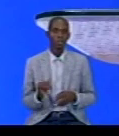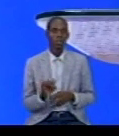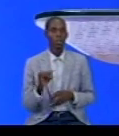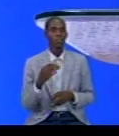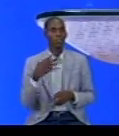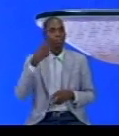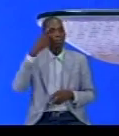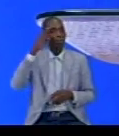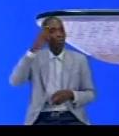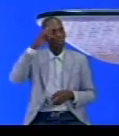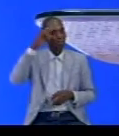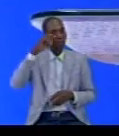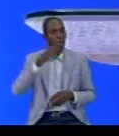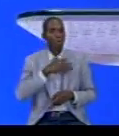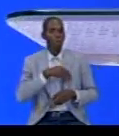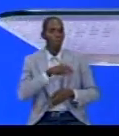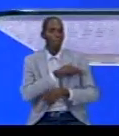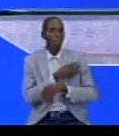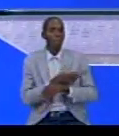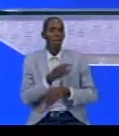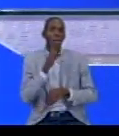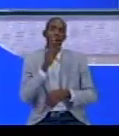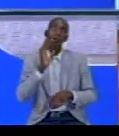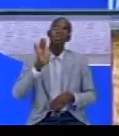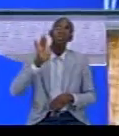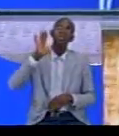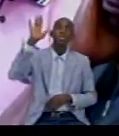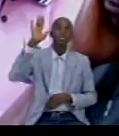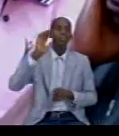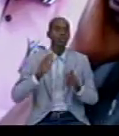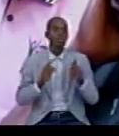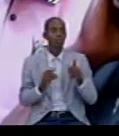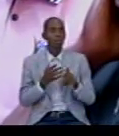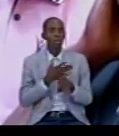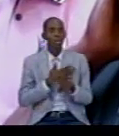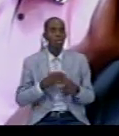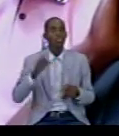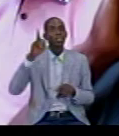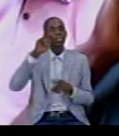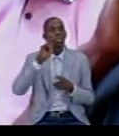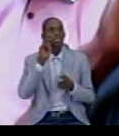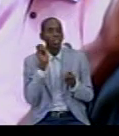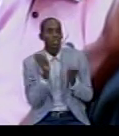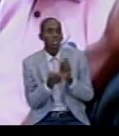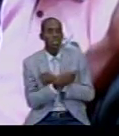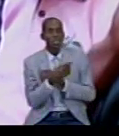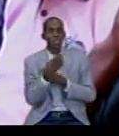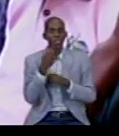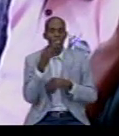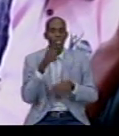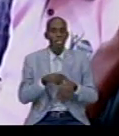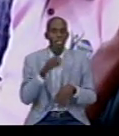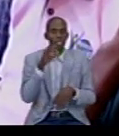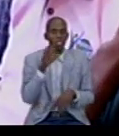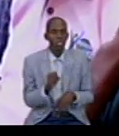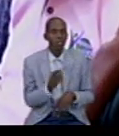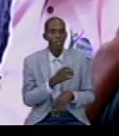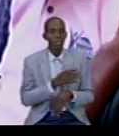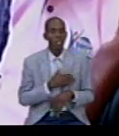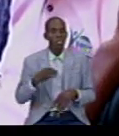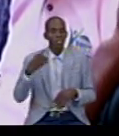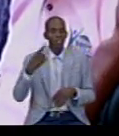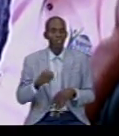and might are his. Verse 21. In verse 21, and he changes times and see and